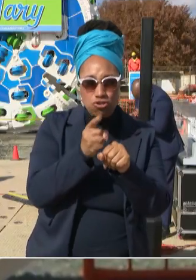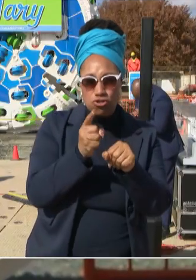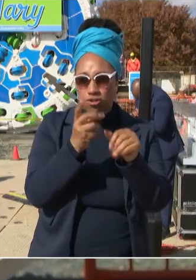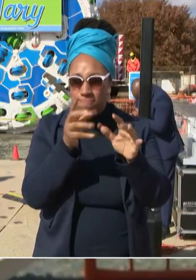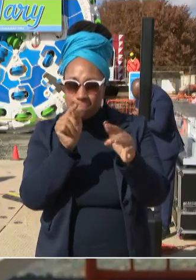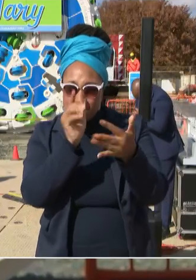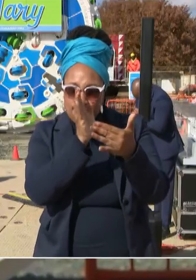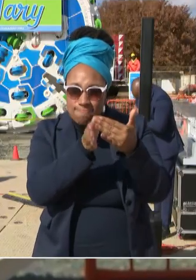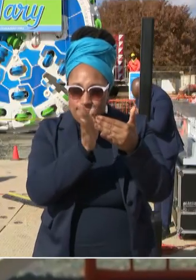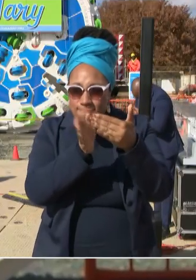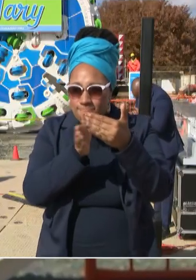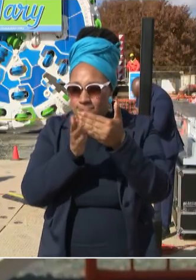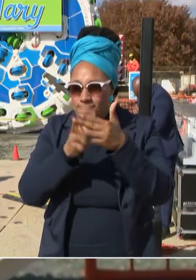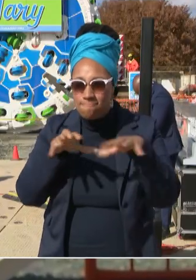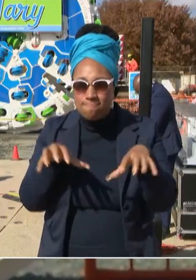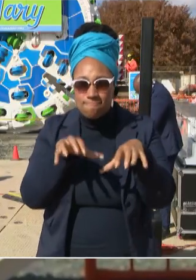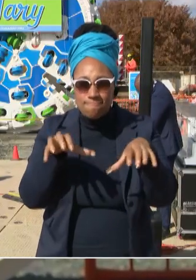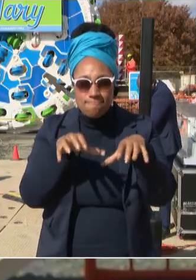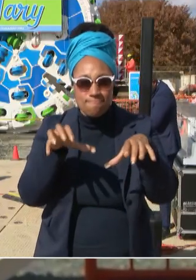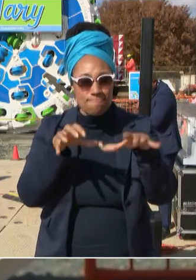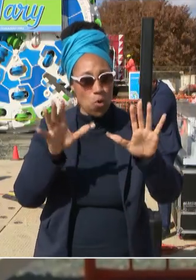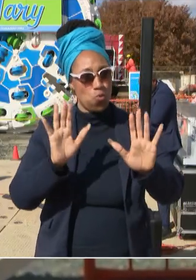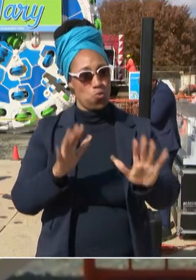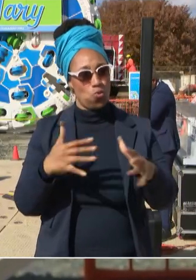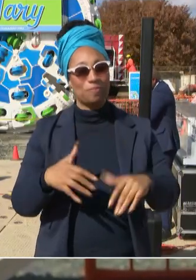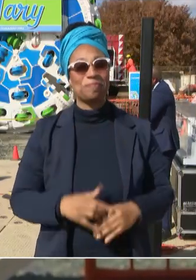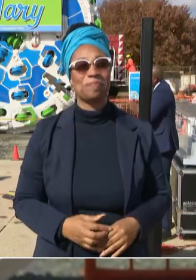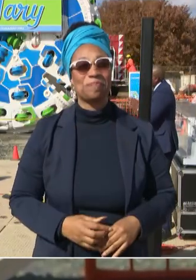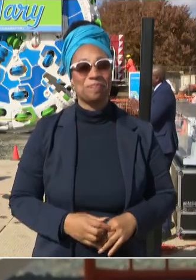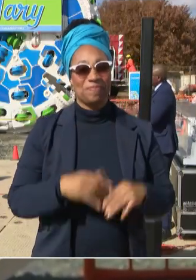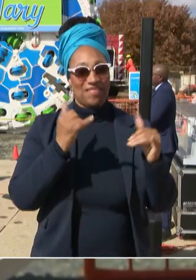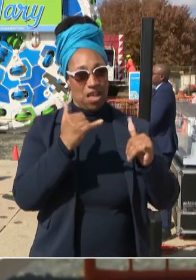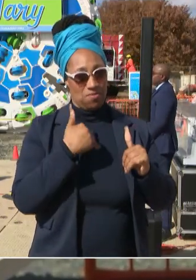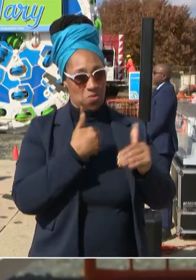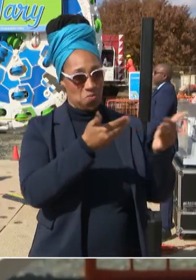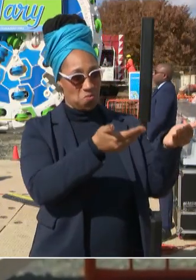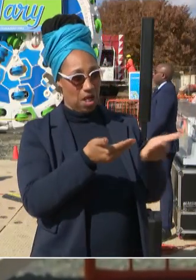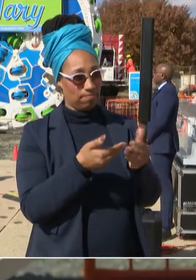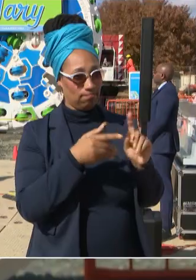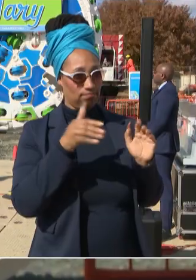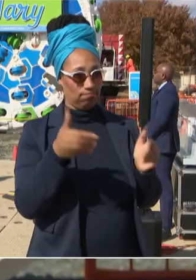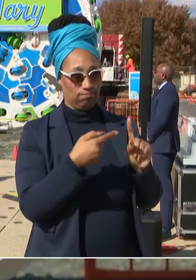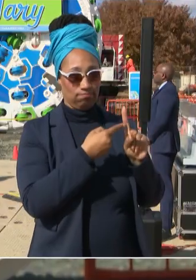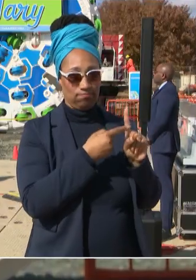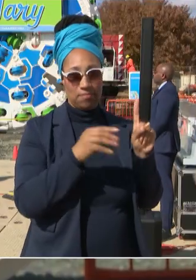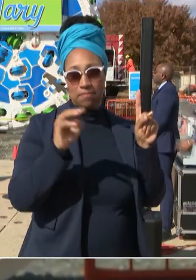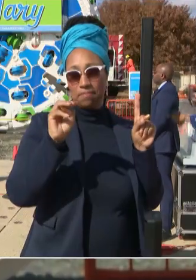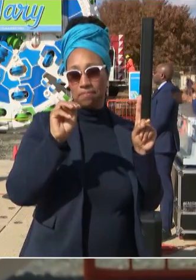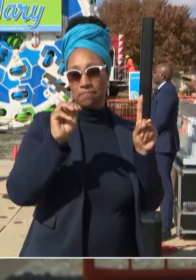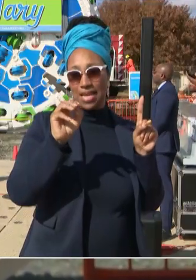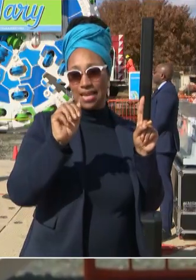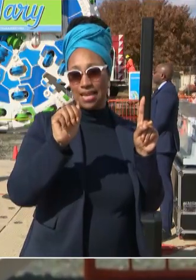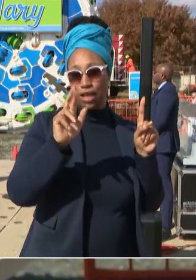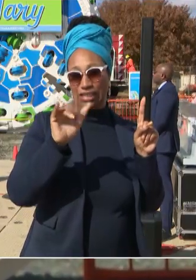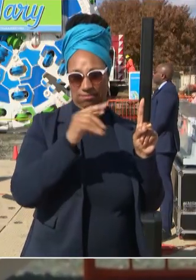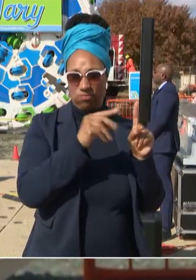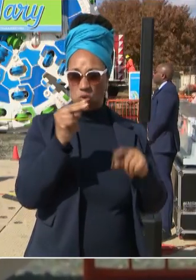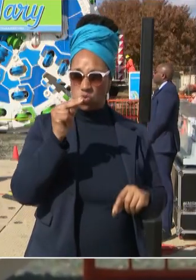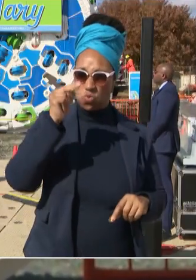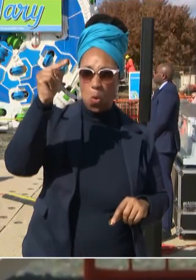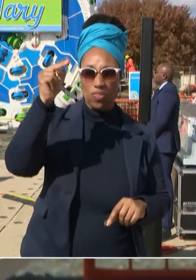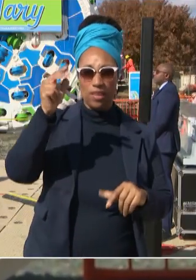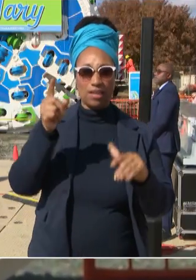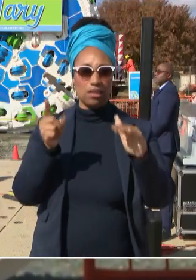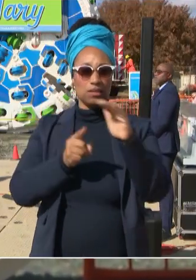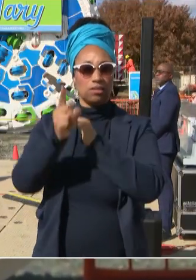we're welcoming Mary, who will move north, and then soon we'll welcome her sister Emily, who will move